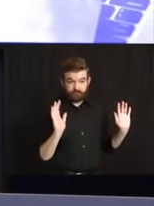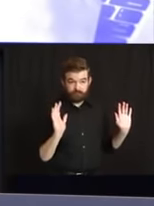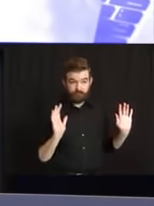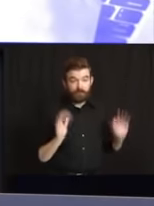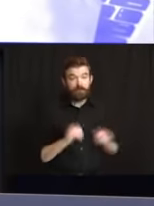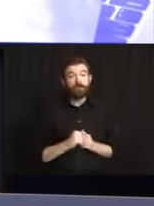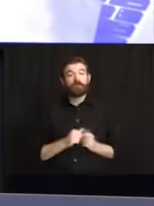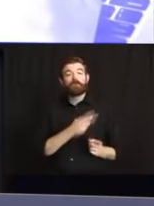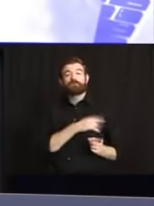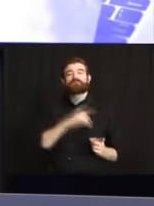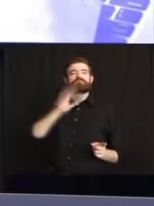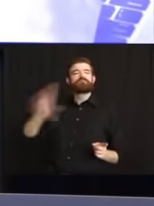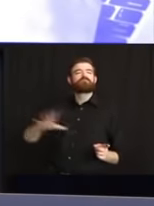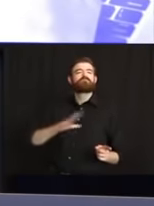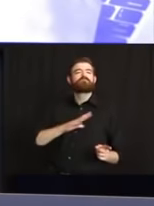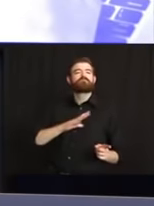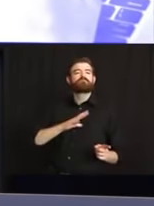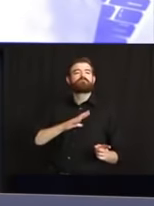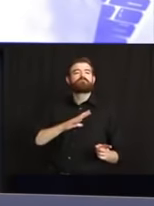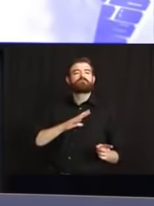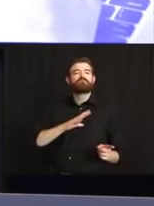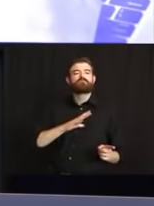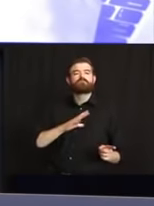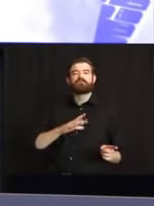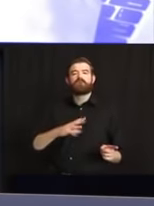staff to leave during certain procedures.